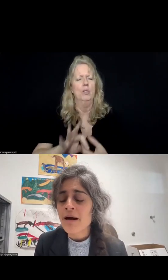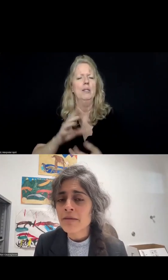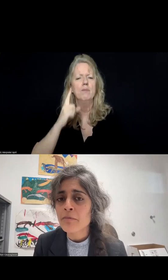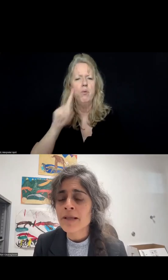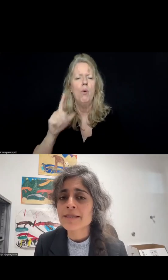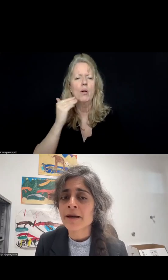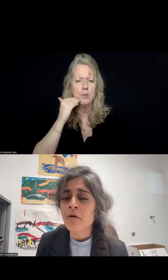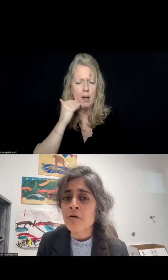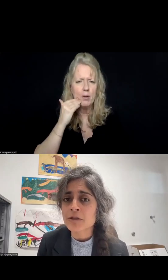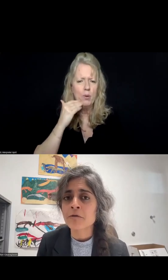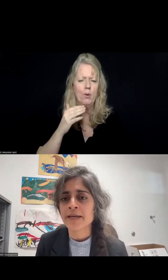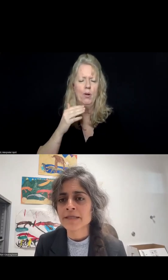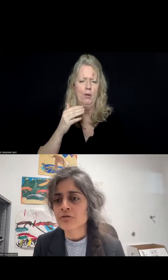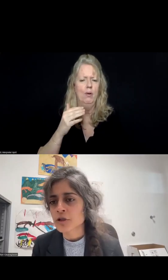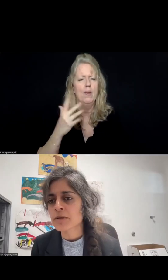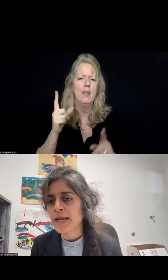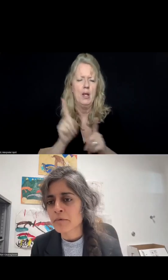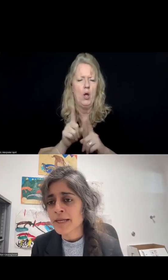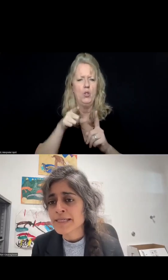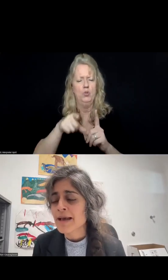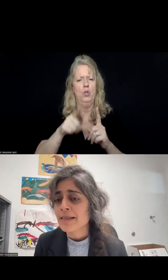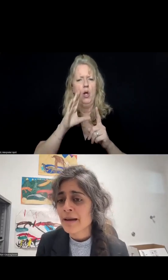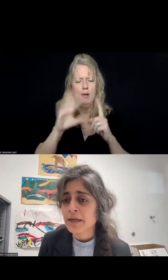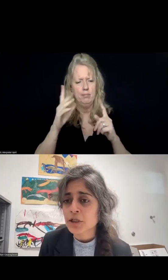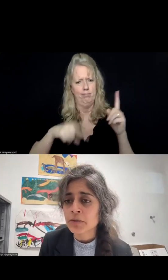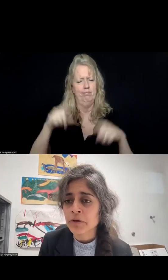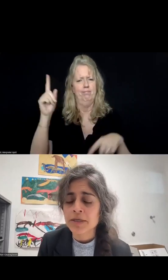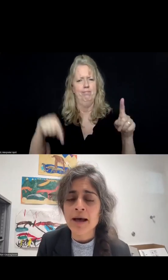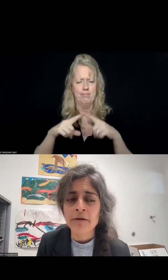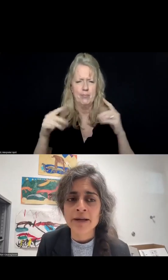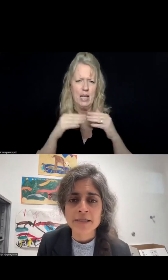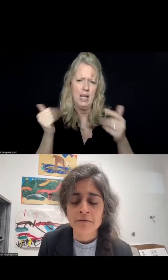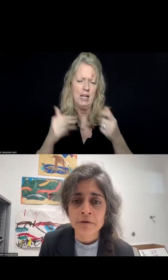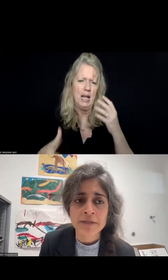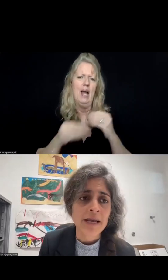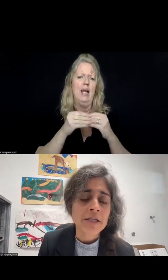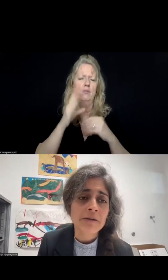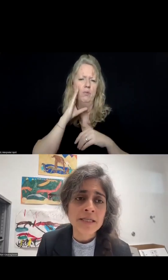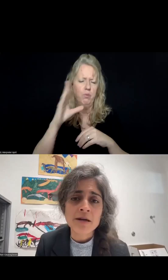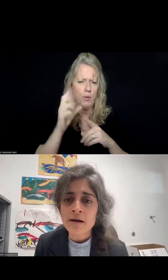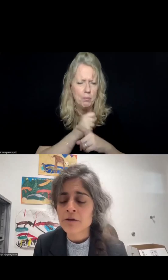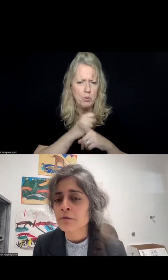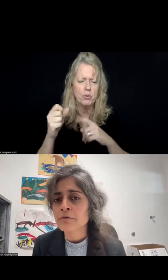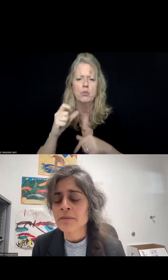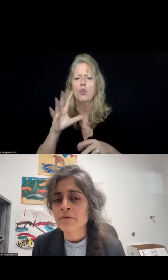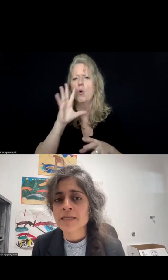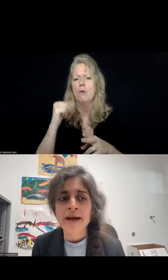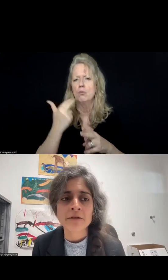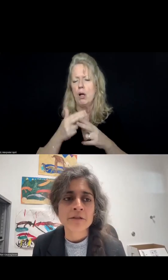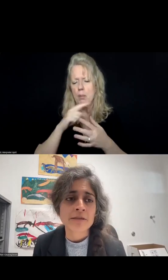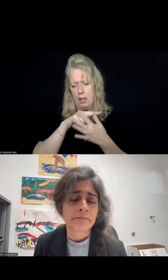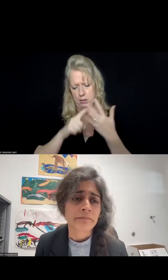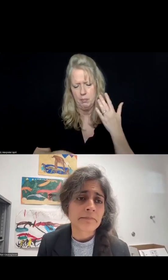use are the ones that have also faced structural inequities that may contribute to high rates of use. So let's talk through some of